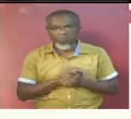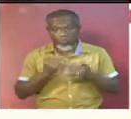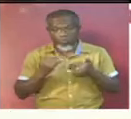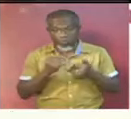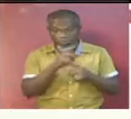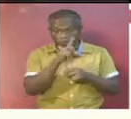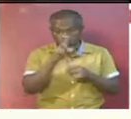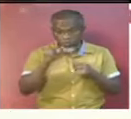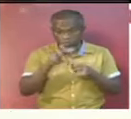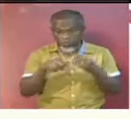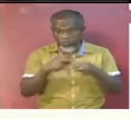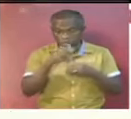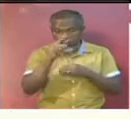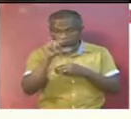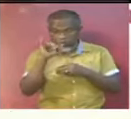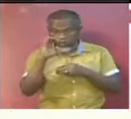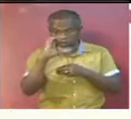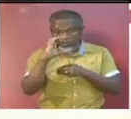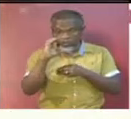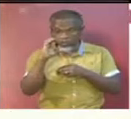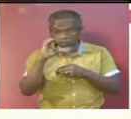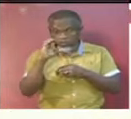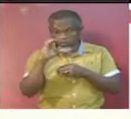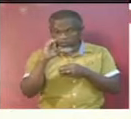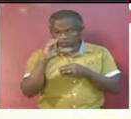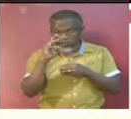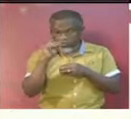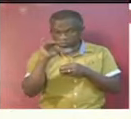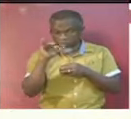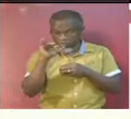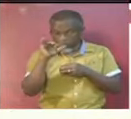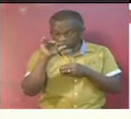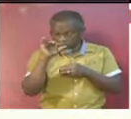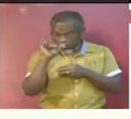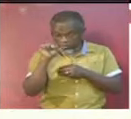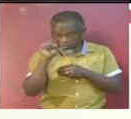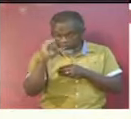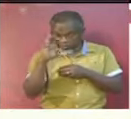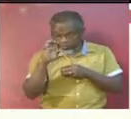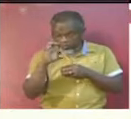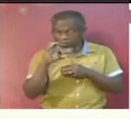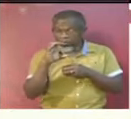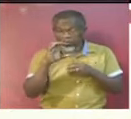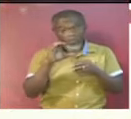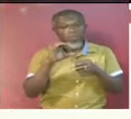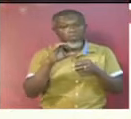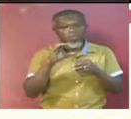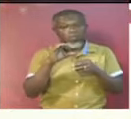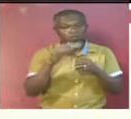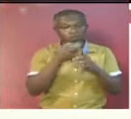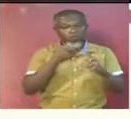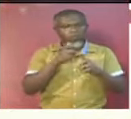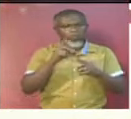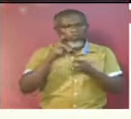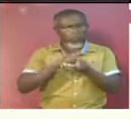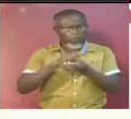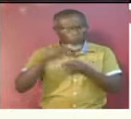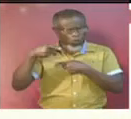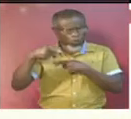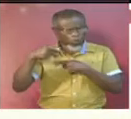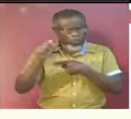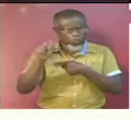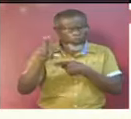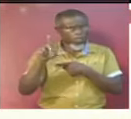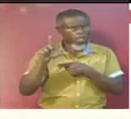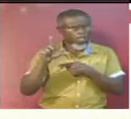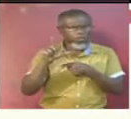update by Dr. Paul and now, we have not received any additional notifications of any new cases. The point that